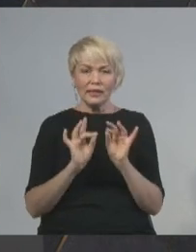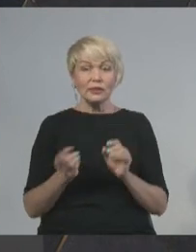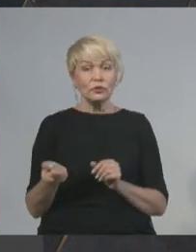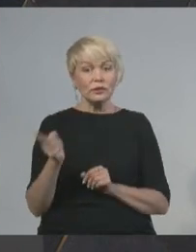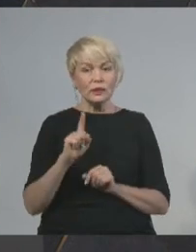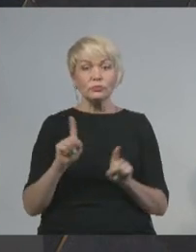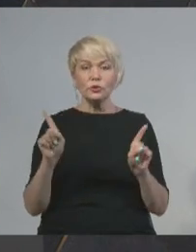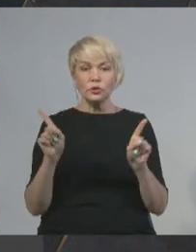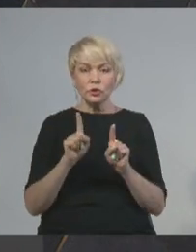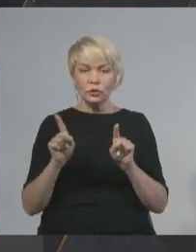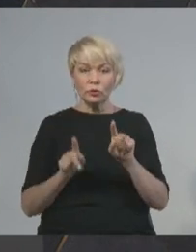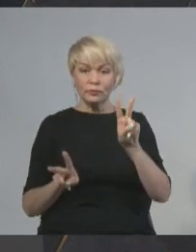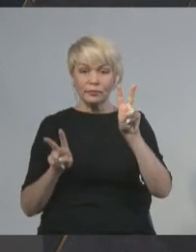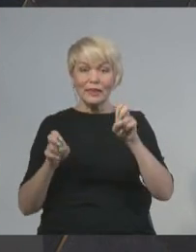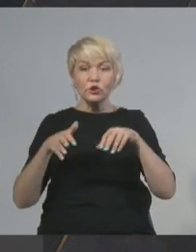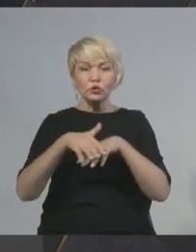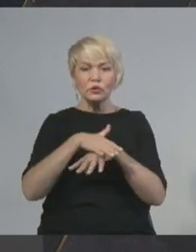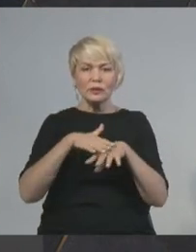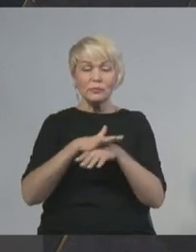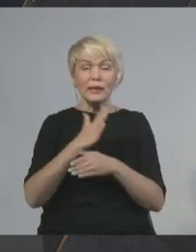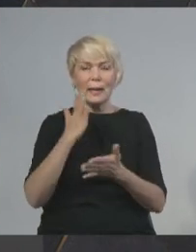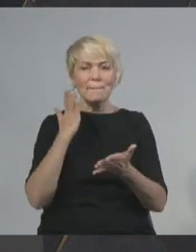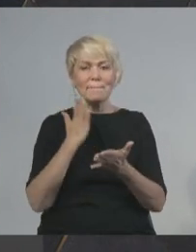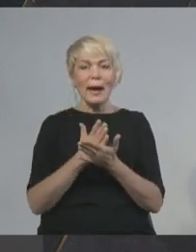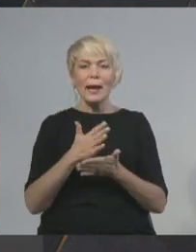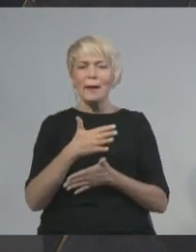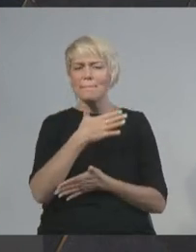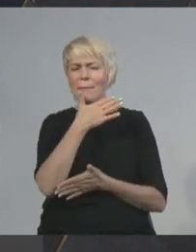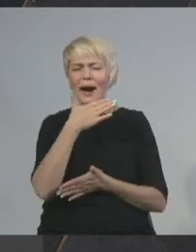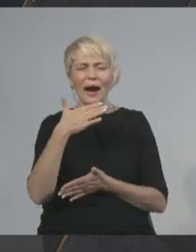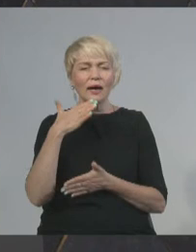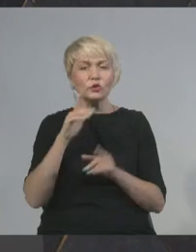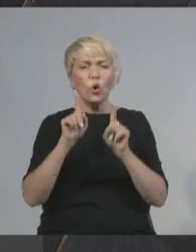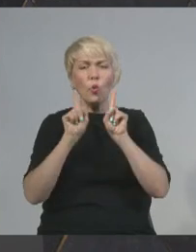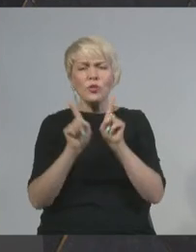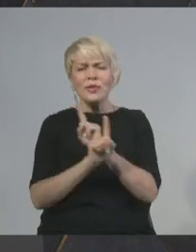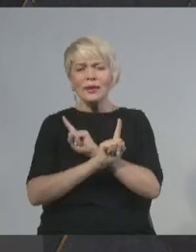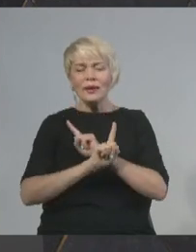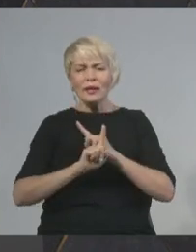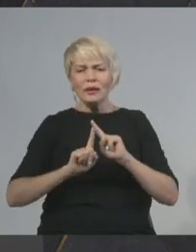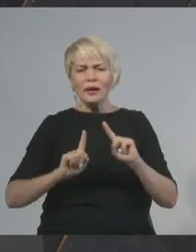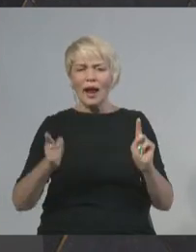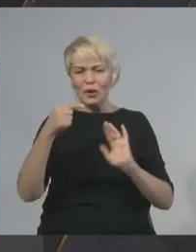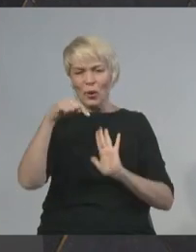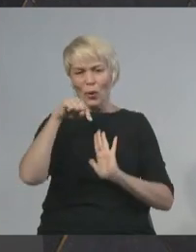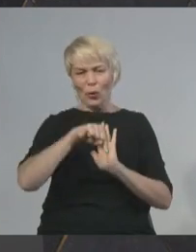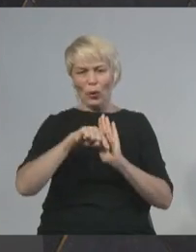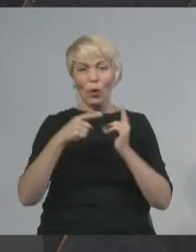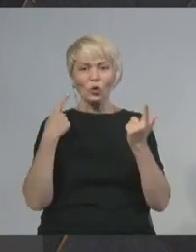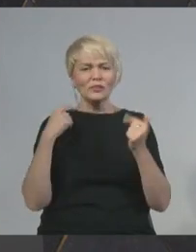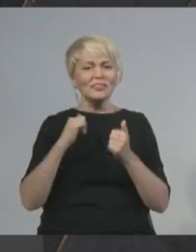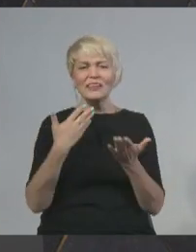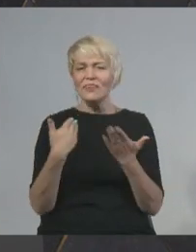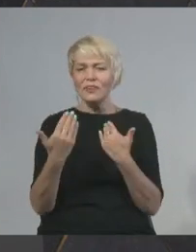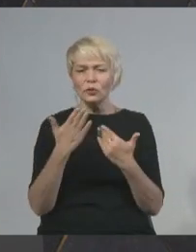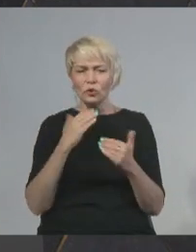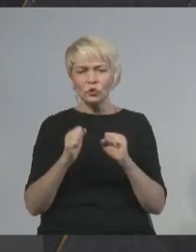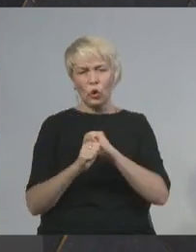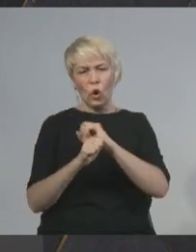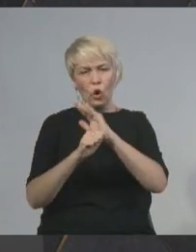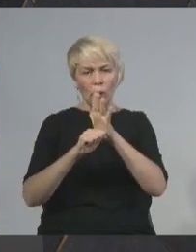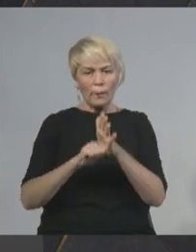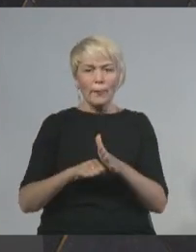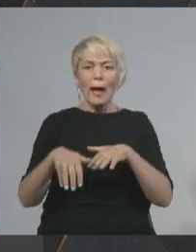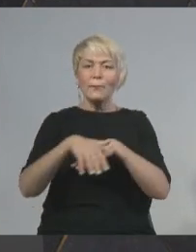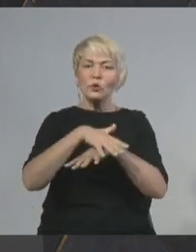it can be explained that suspina has a lot of regional uh uniquely regional content which is